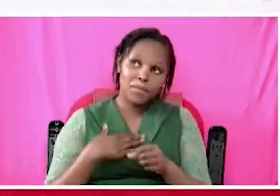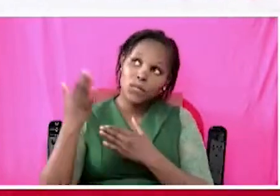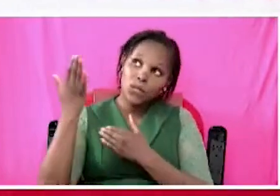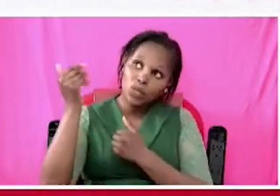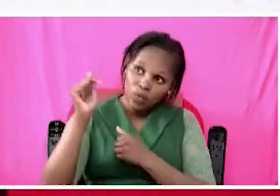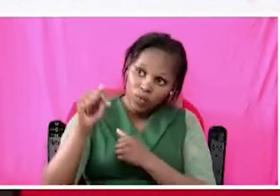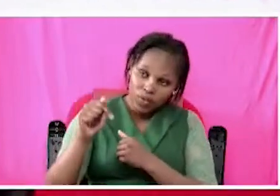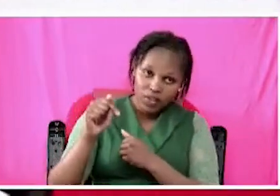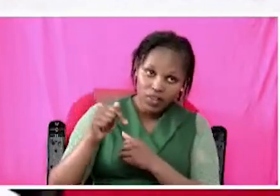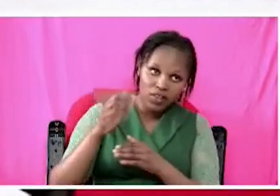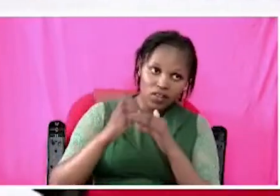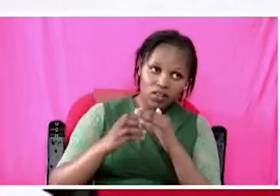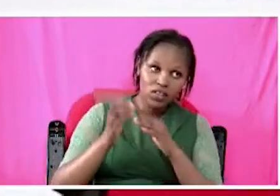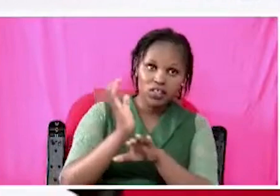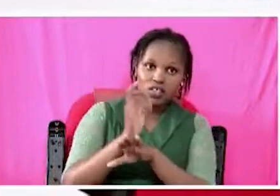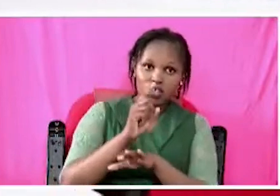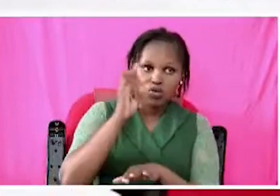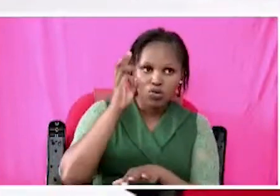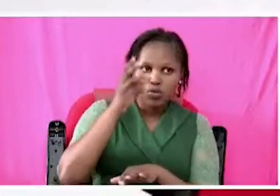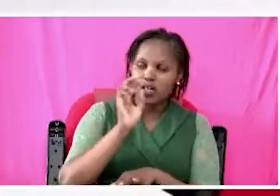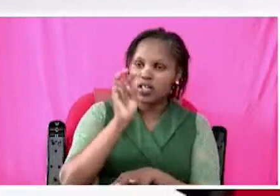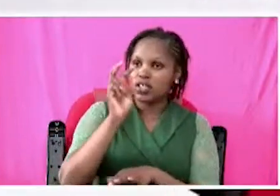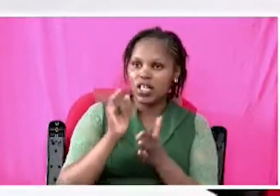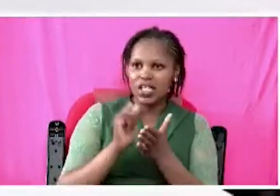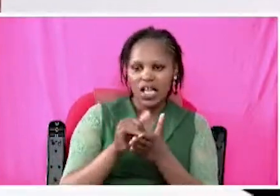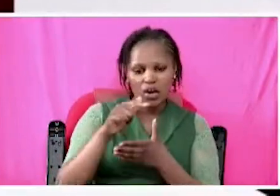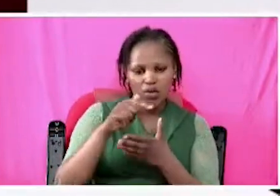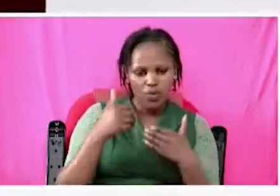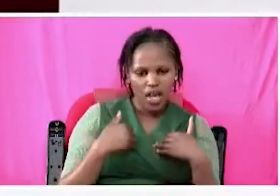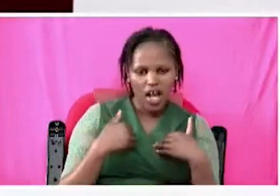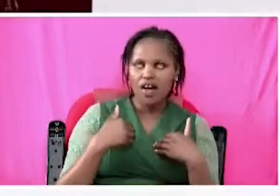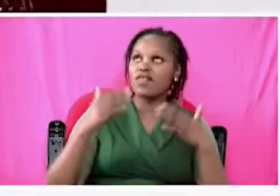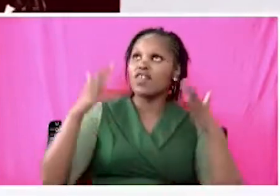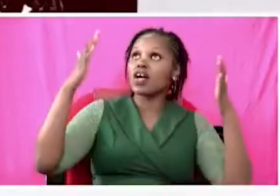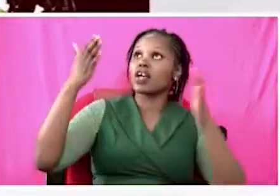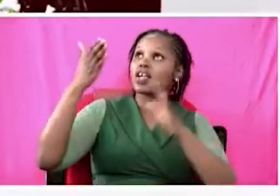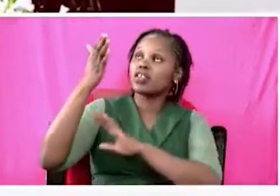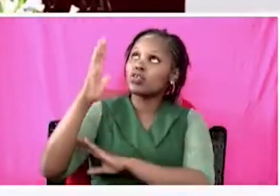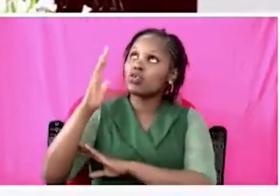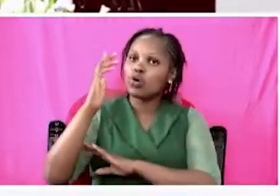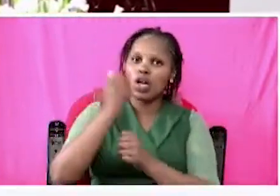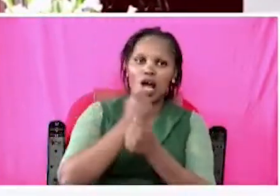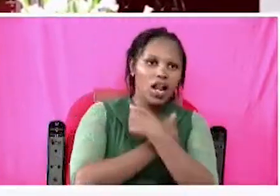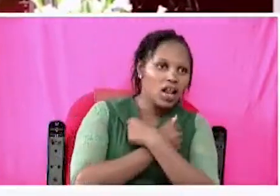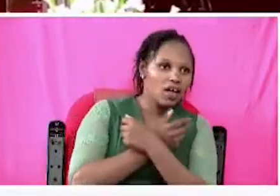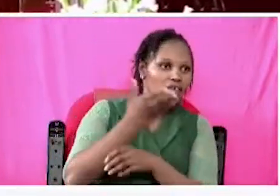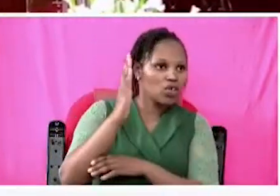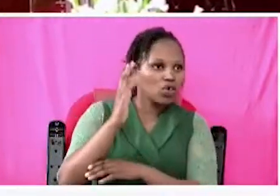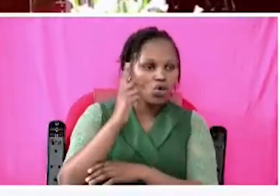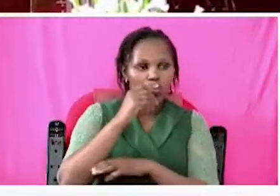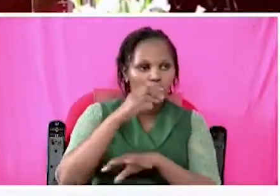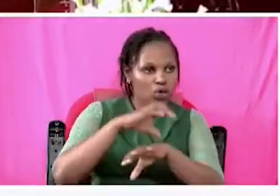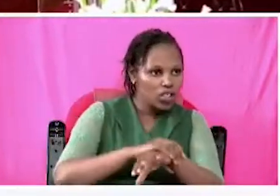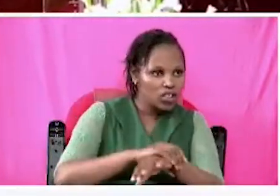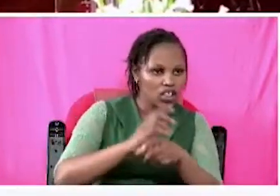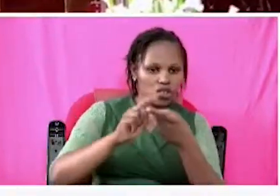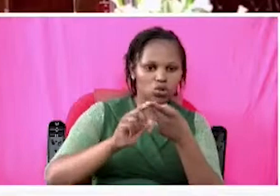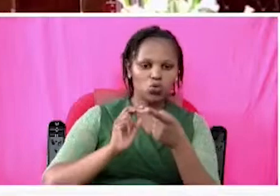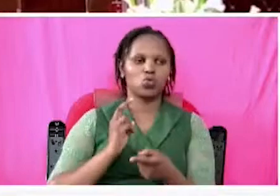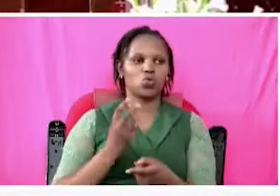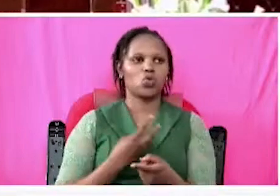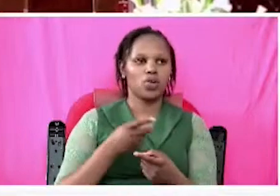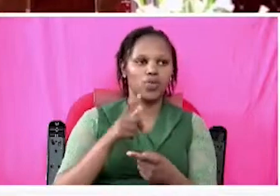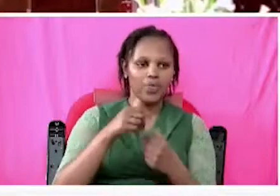church is that you will see that we have a great God. We have a loving God who reaches deeply to us. We